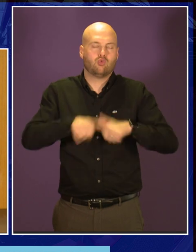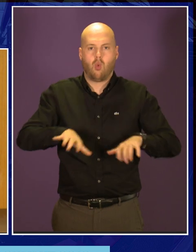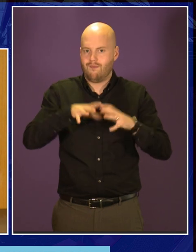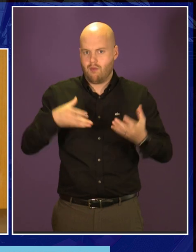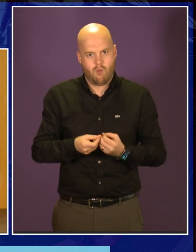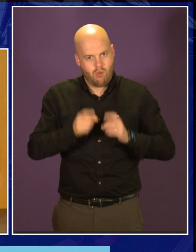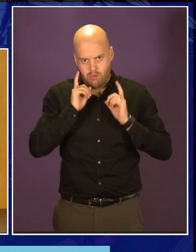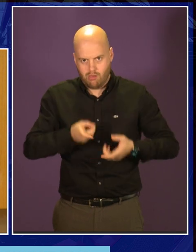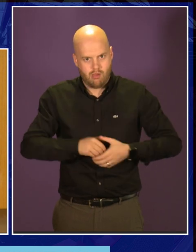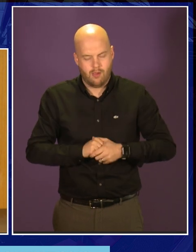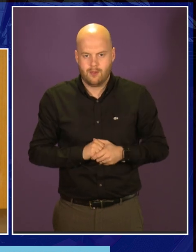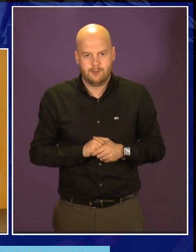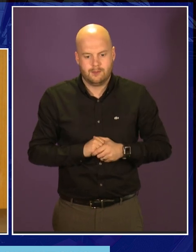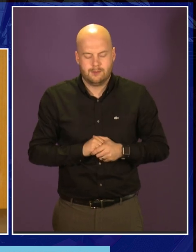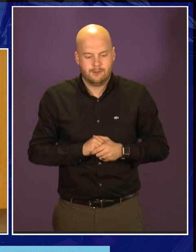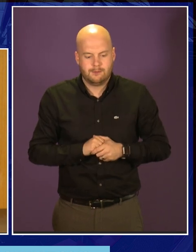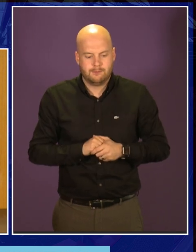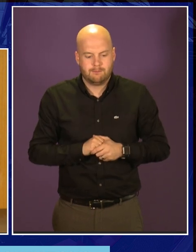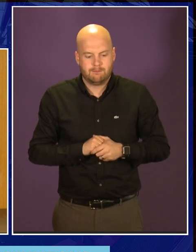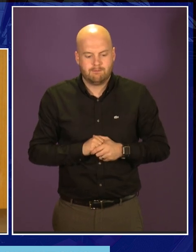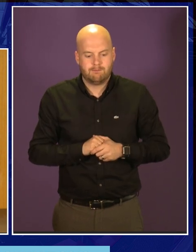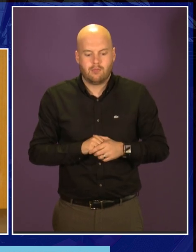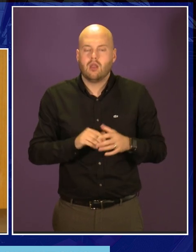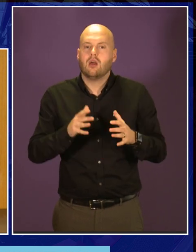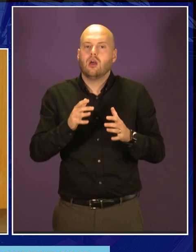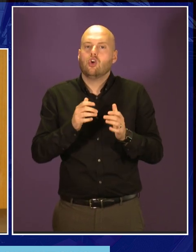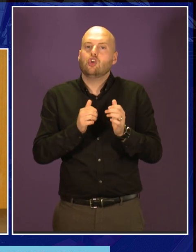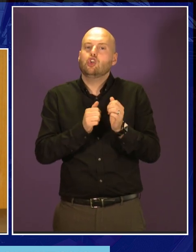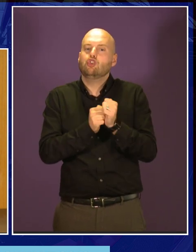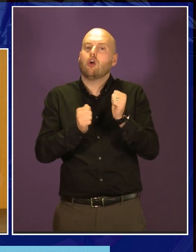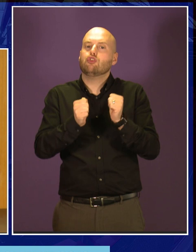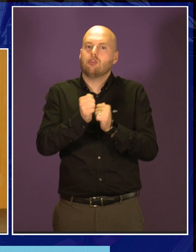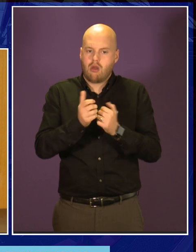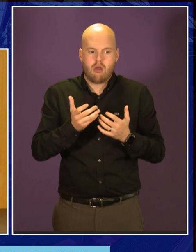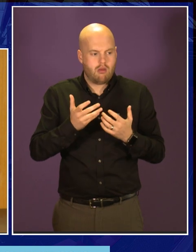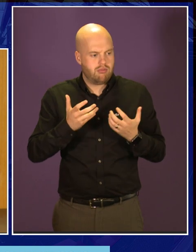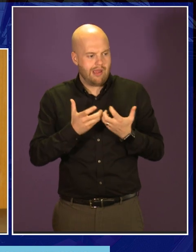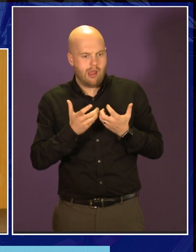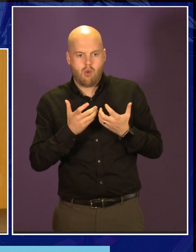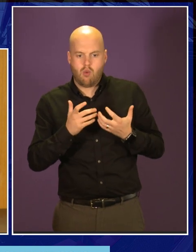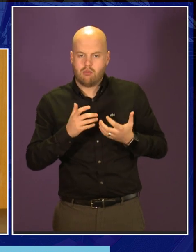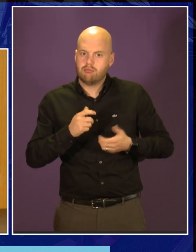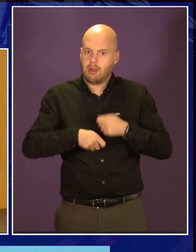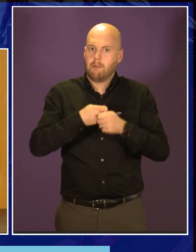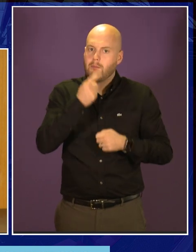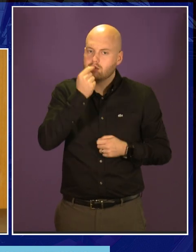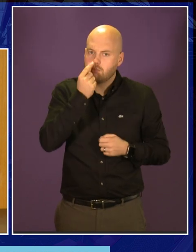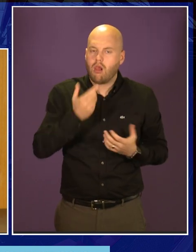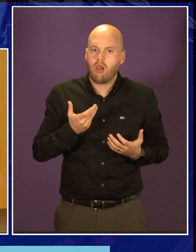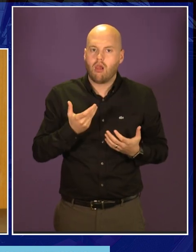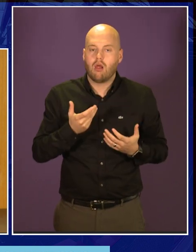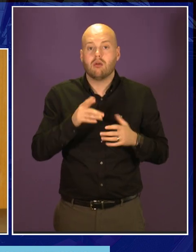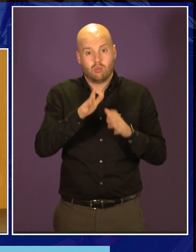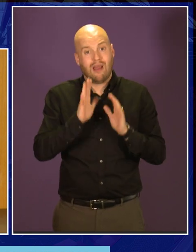In terms of structures and how we make it possible to include the dynamism and flexibility, we need to be open